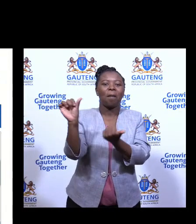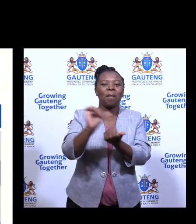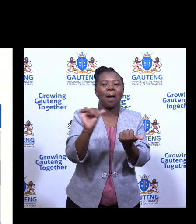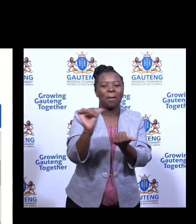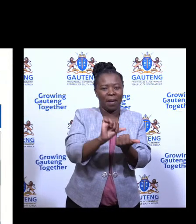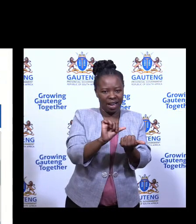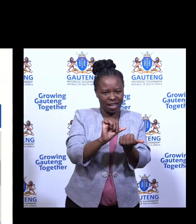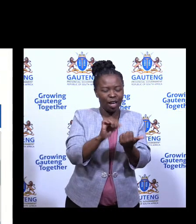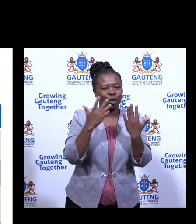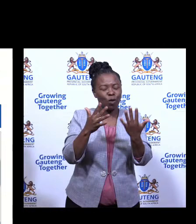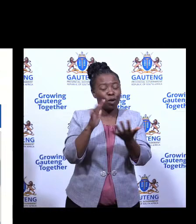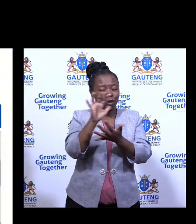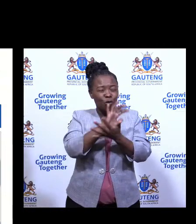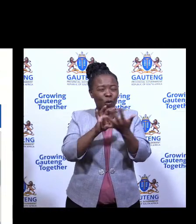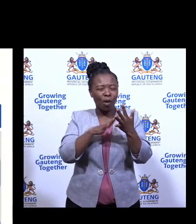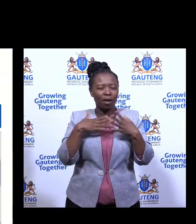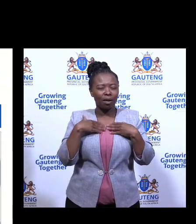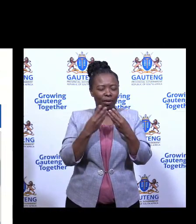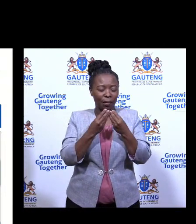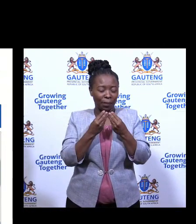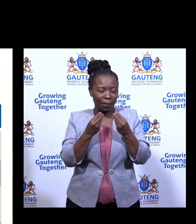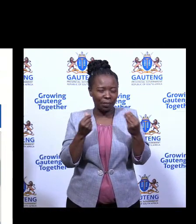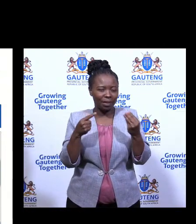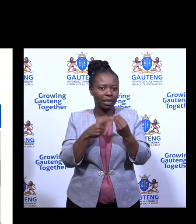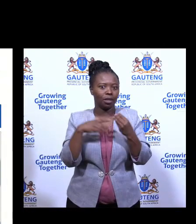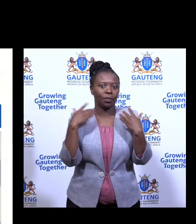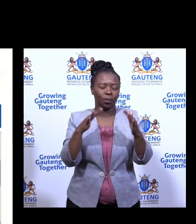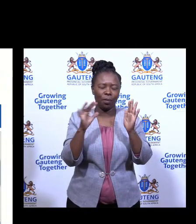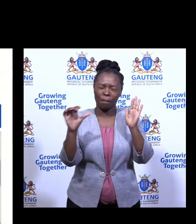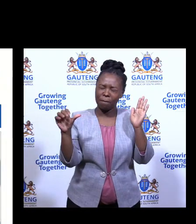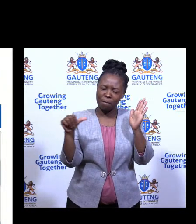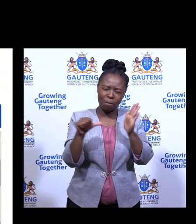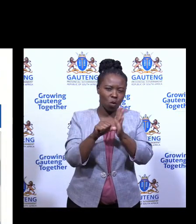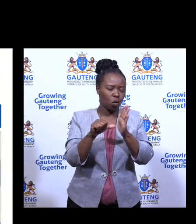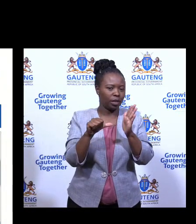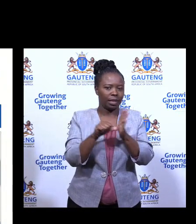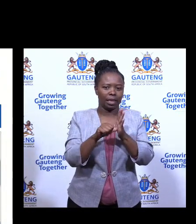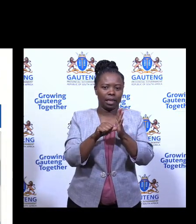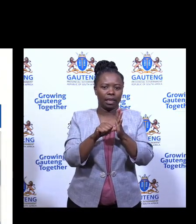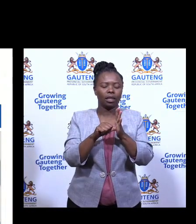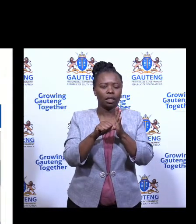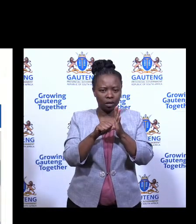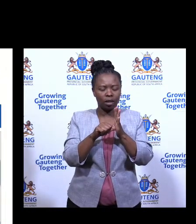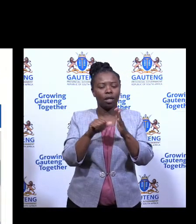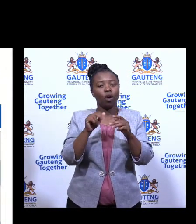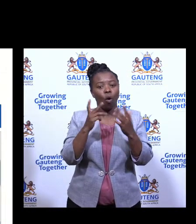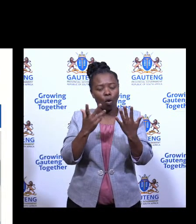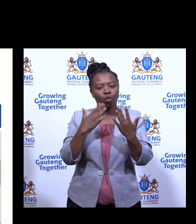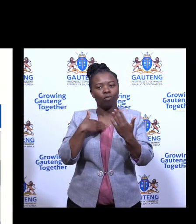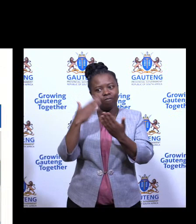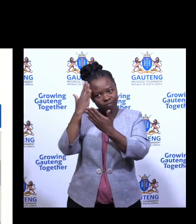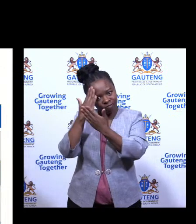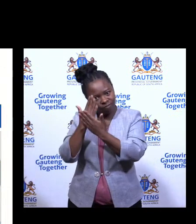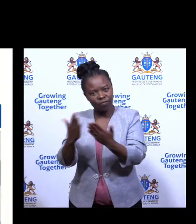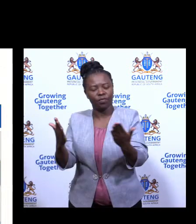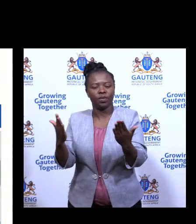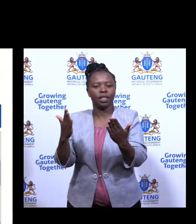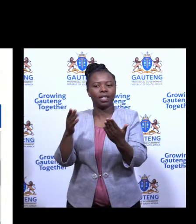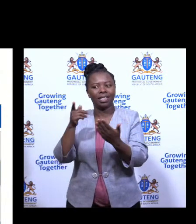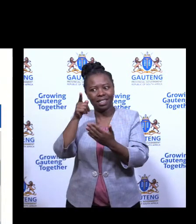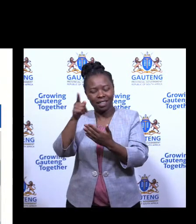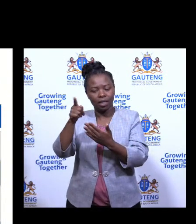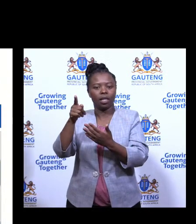the story of recoveries is very important, but tribute goes to our healthcare workers because